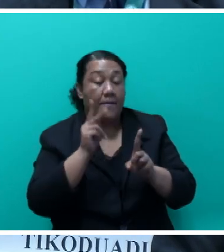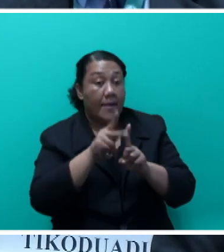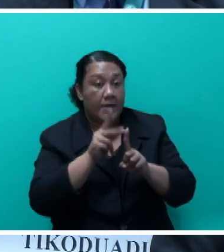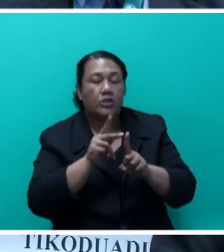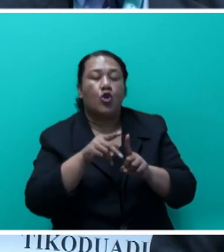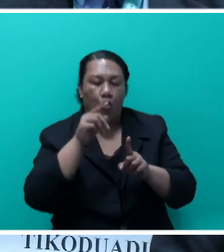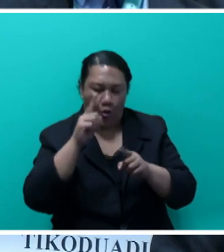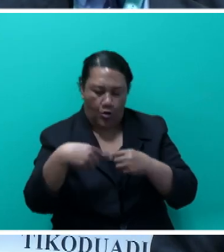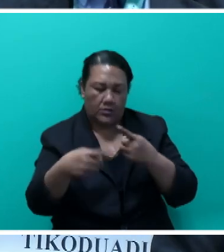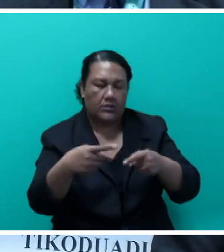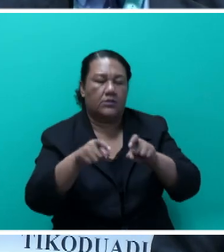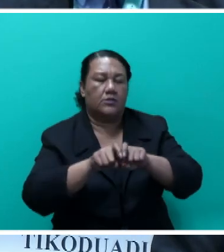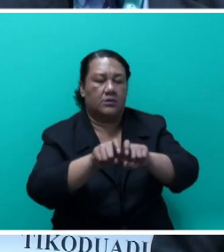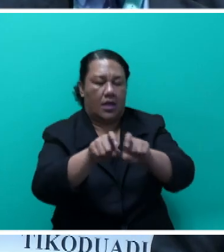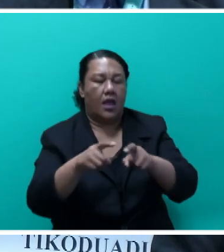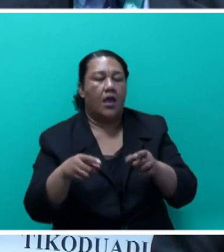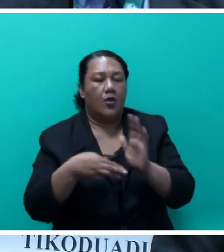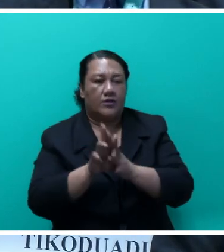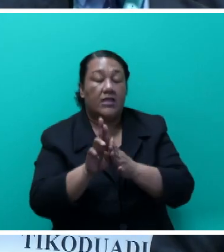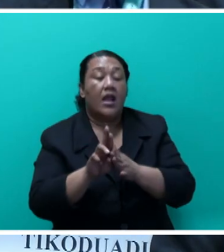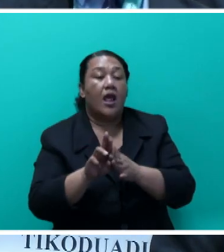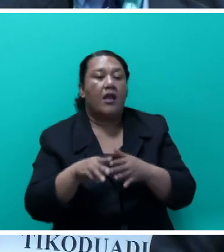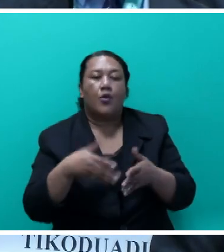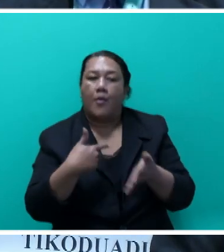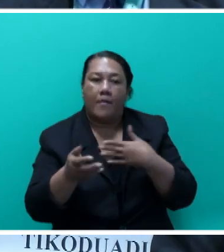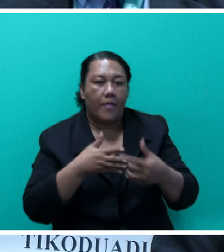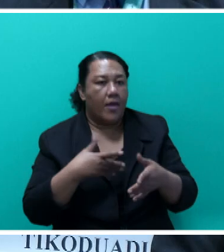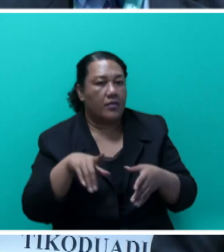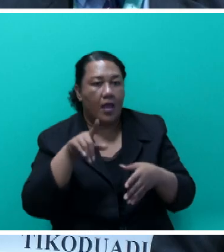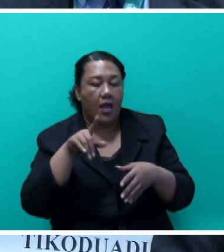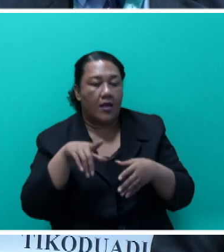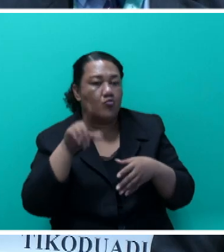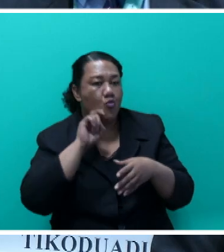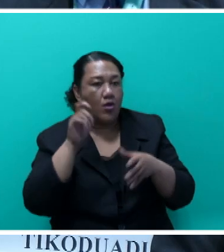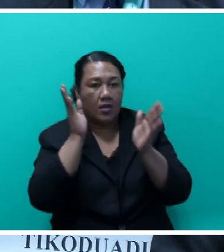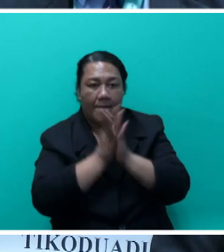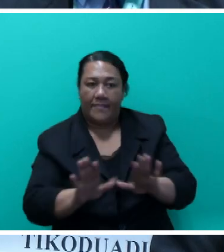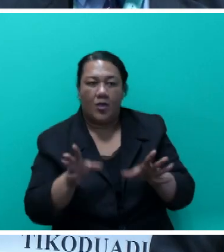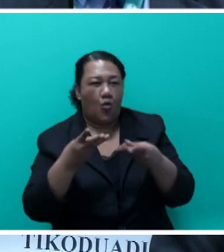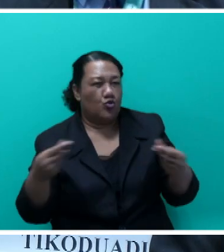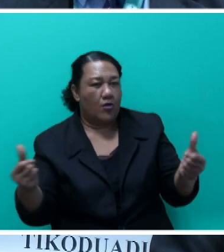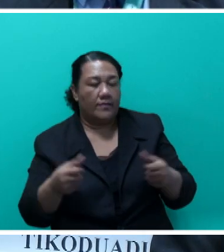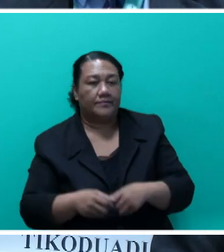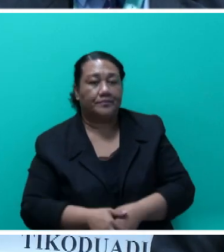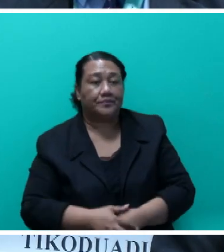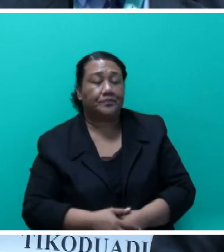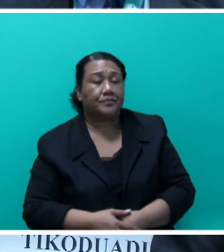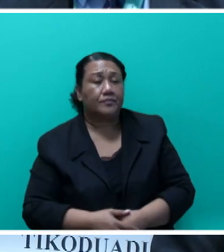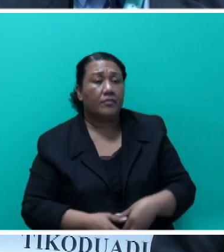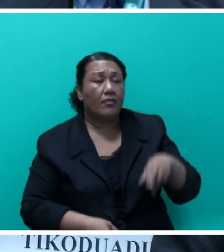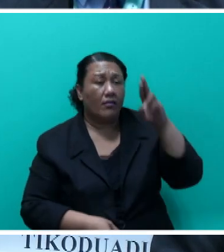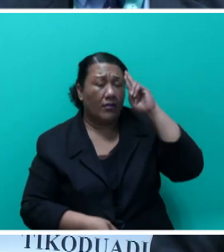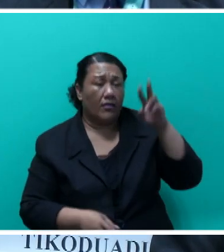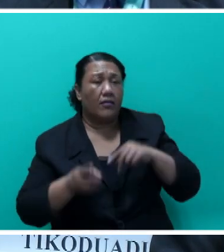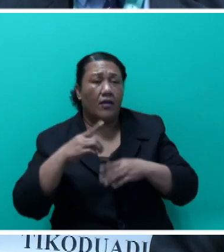resilient even in the face of water scarcity. Mr. Speaker, sir, last week, SRIF mobilized